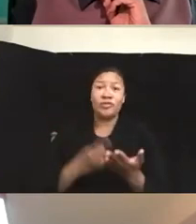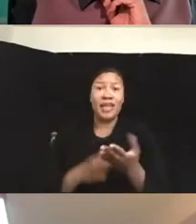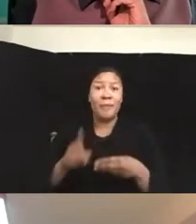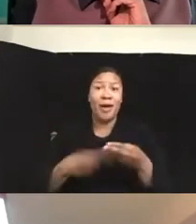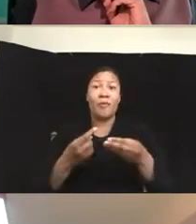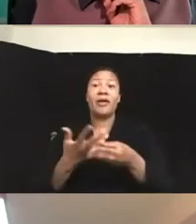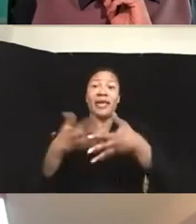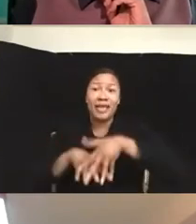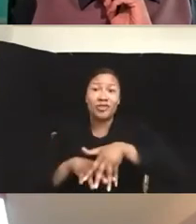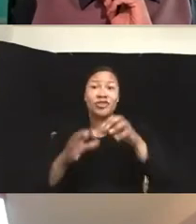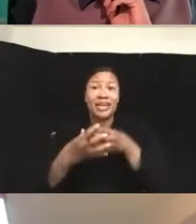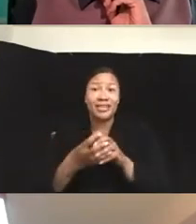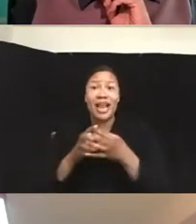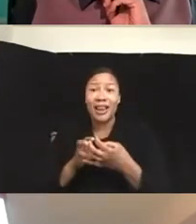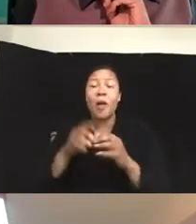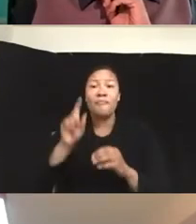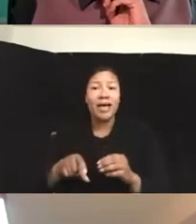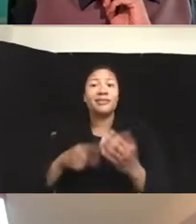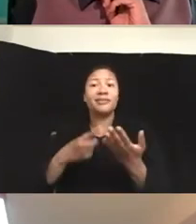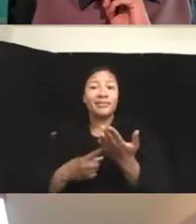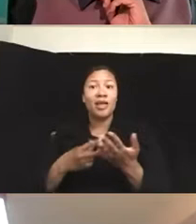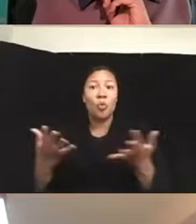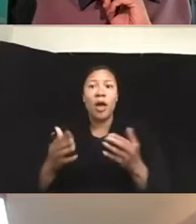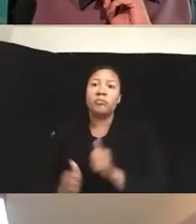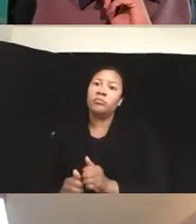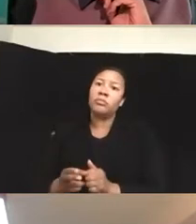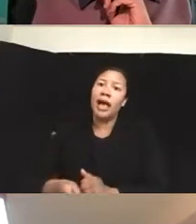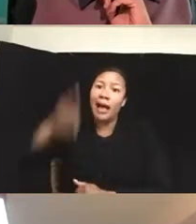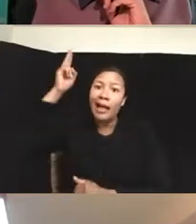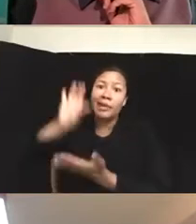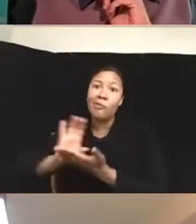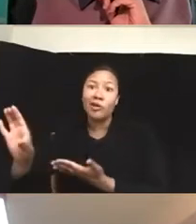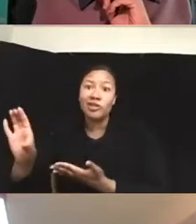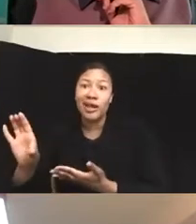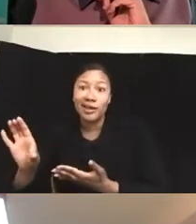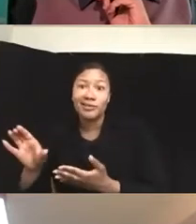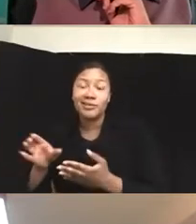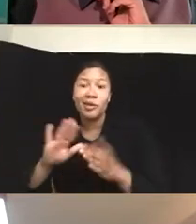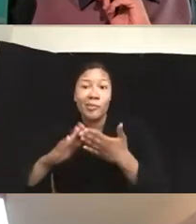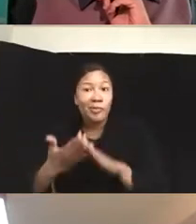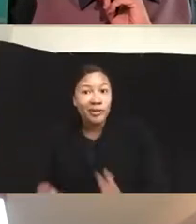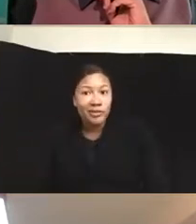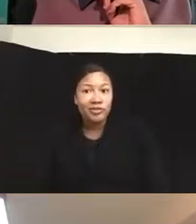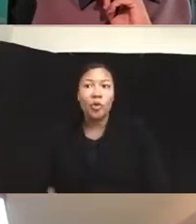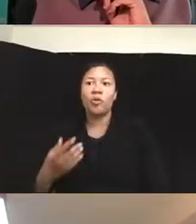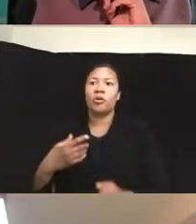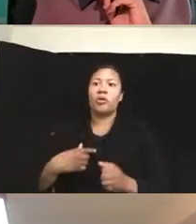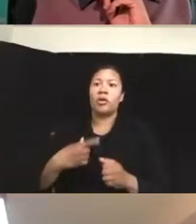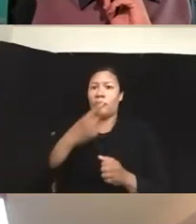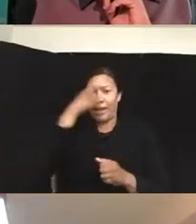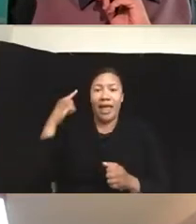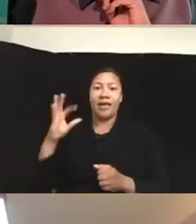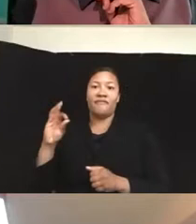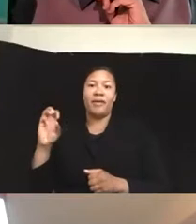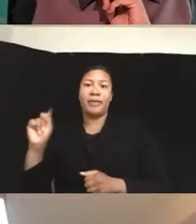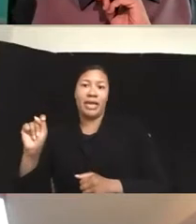owns intersectionality, and are we, you know, have Black feminists become too attached to it? And I think that we can have some of